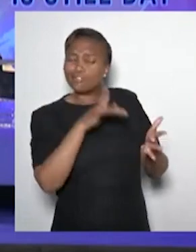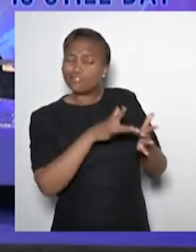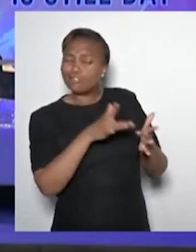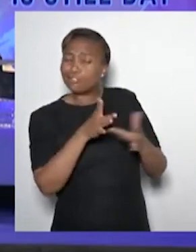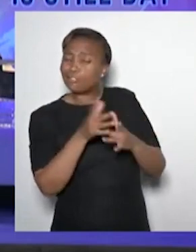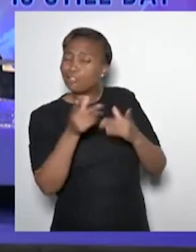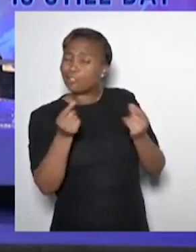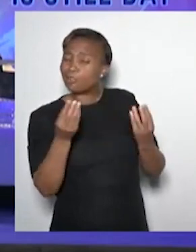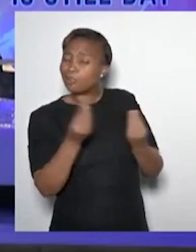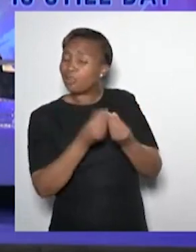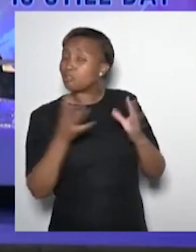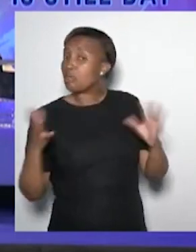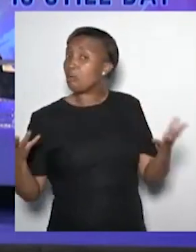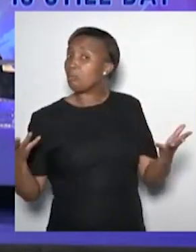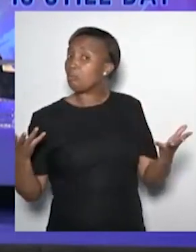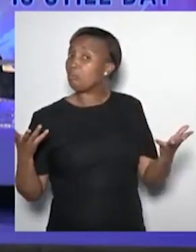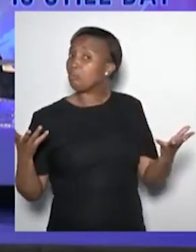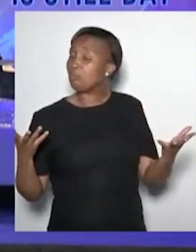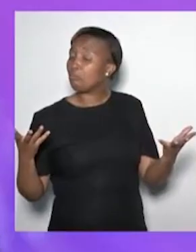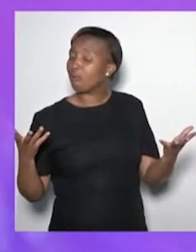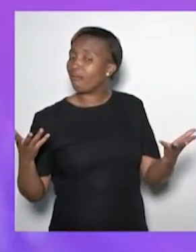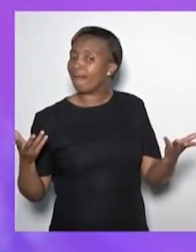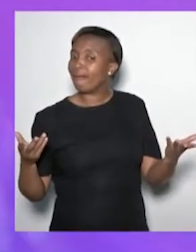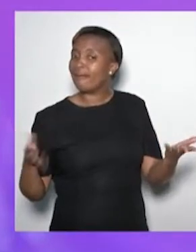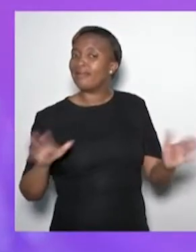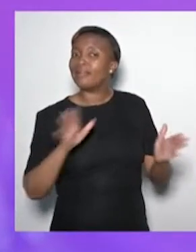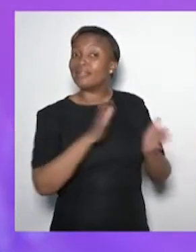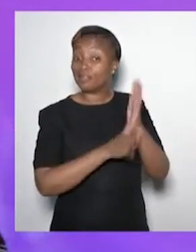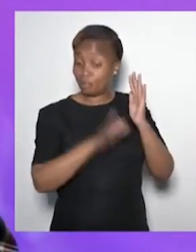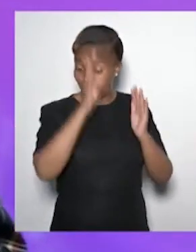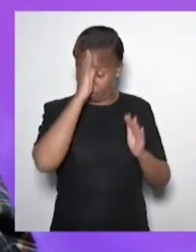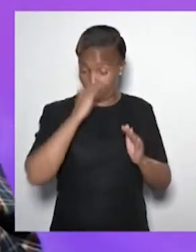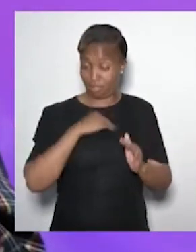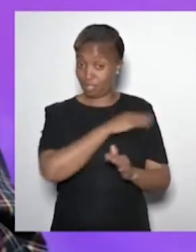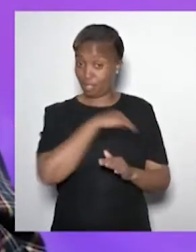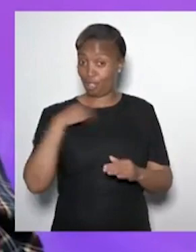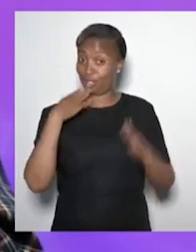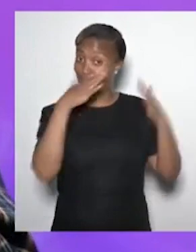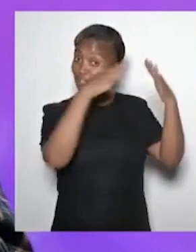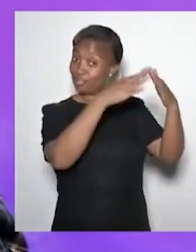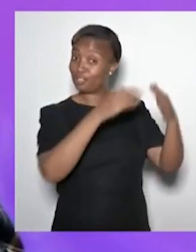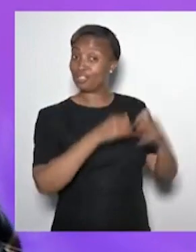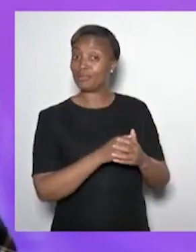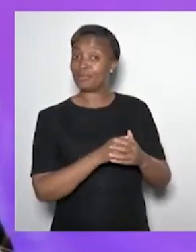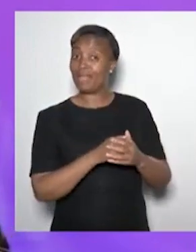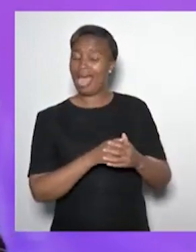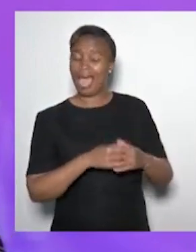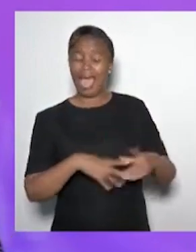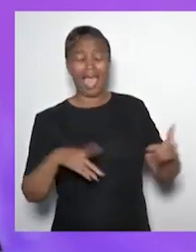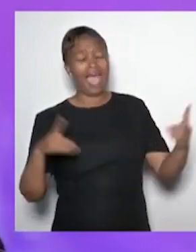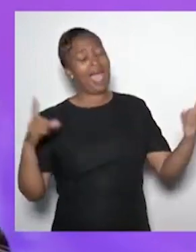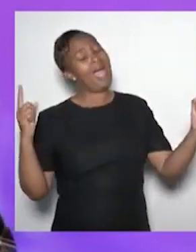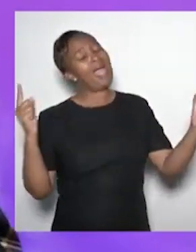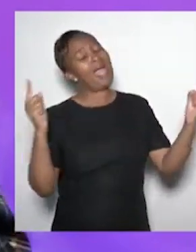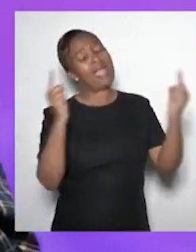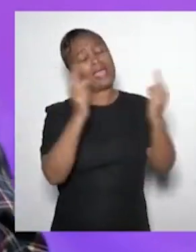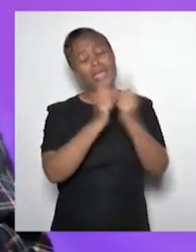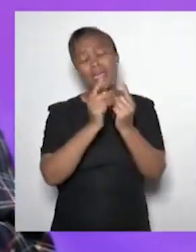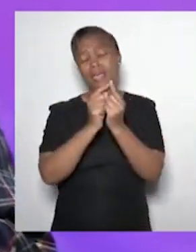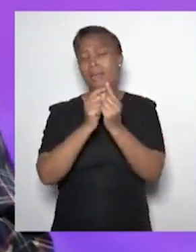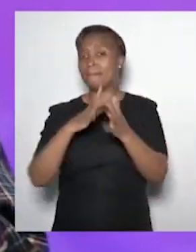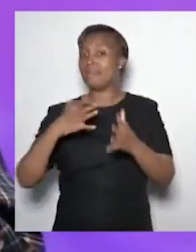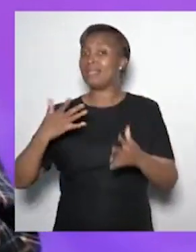these days. He goes even to the Catholic Church. I met Mother Teresa many a times in